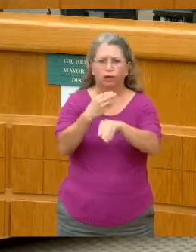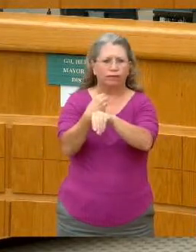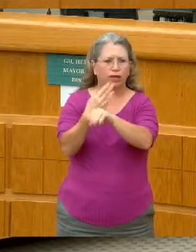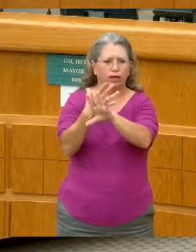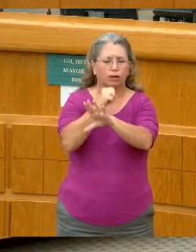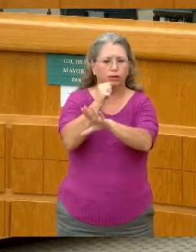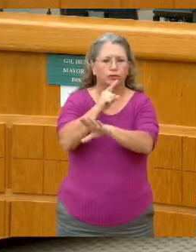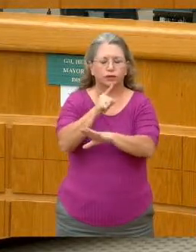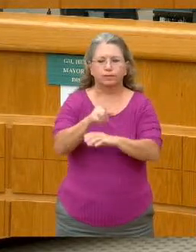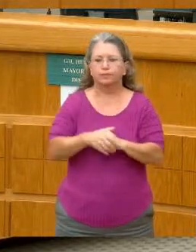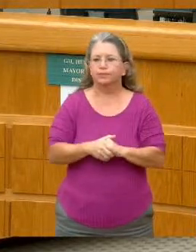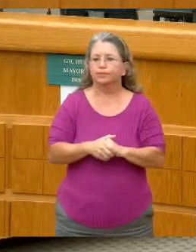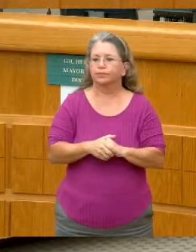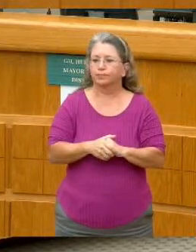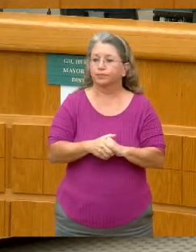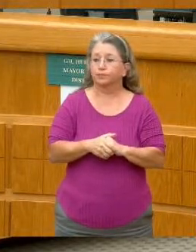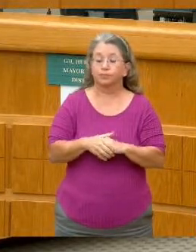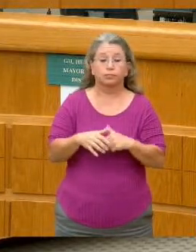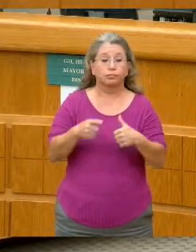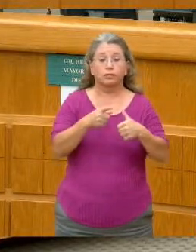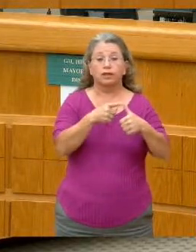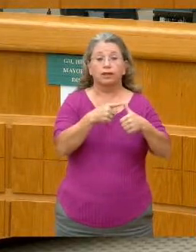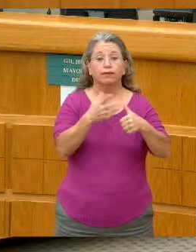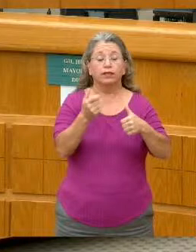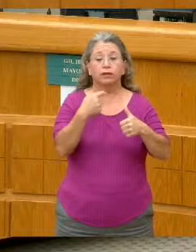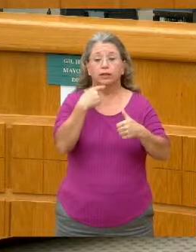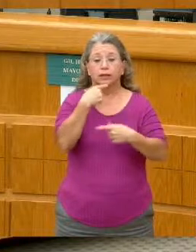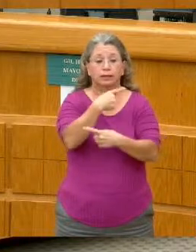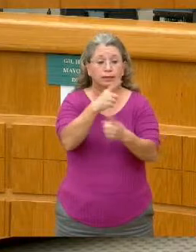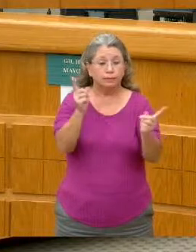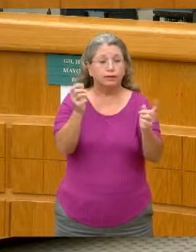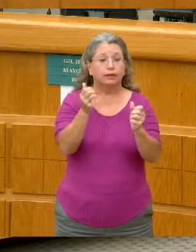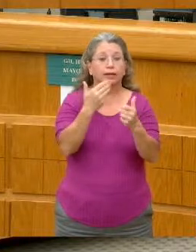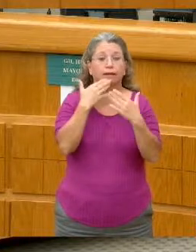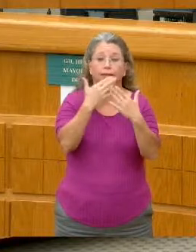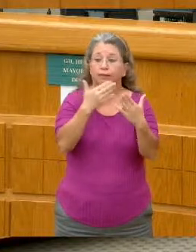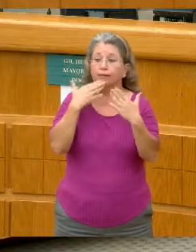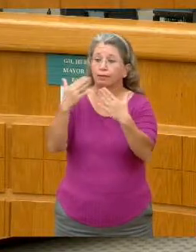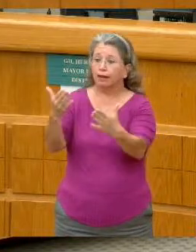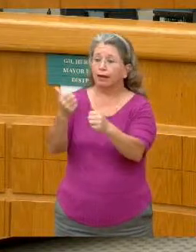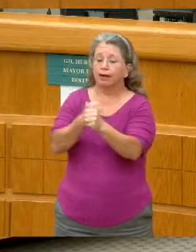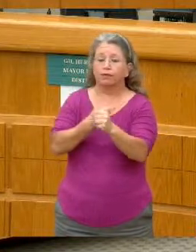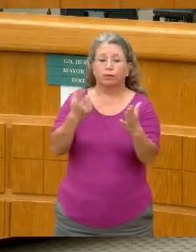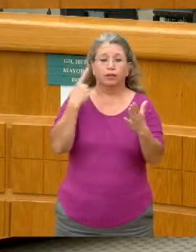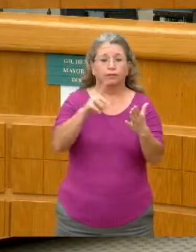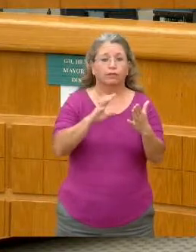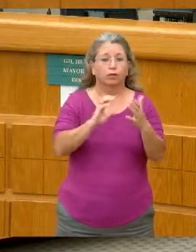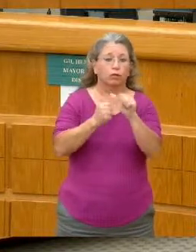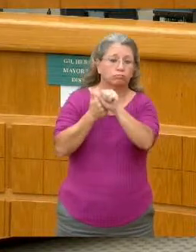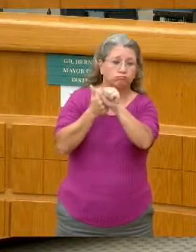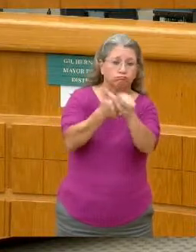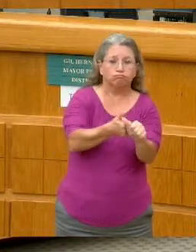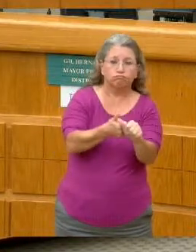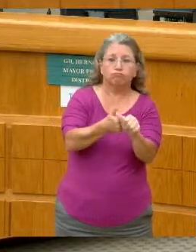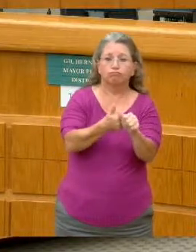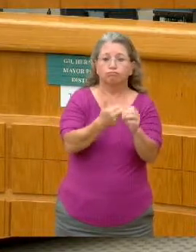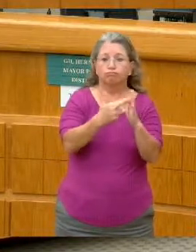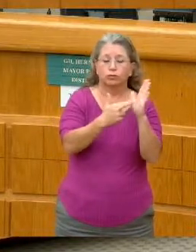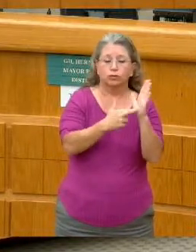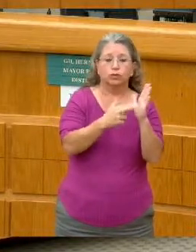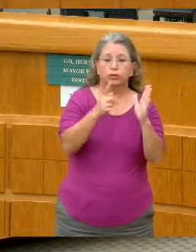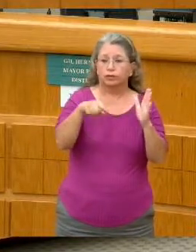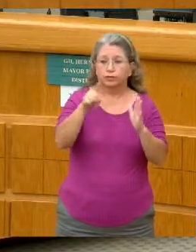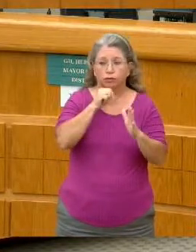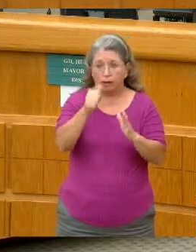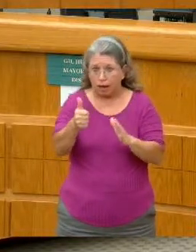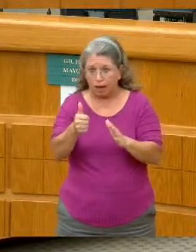to say thank you for everybody that being in compliance and that is, and those that aren't. We'd ask for you to get